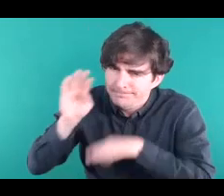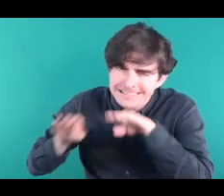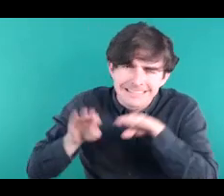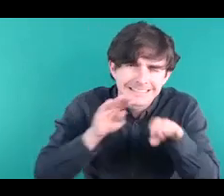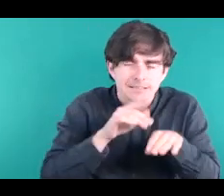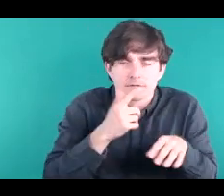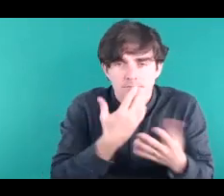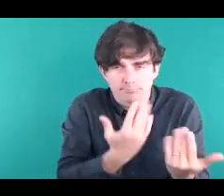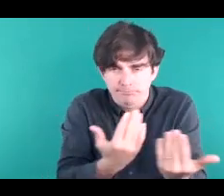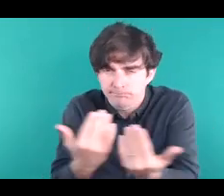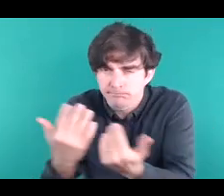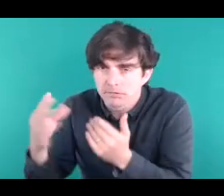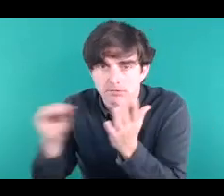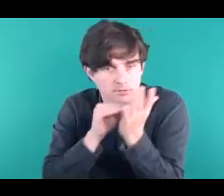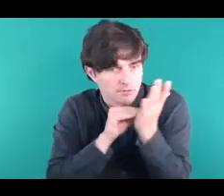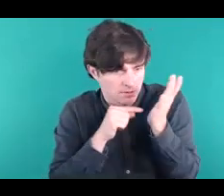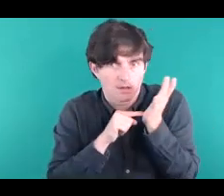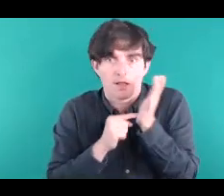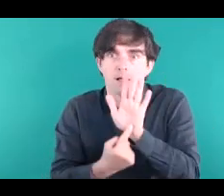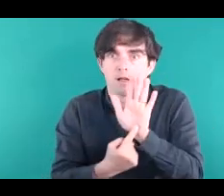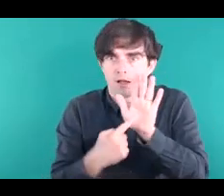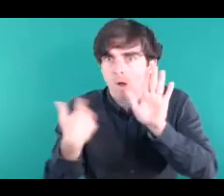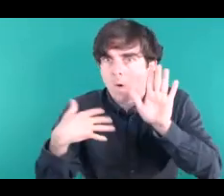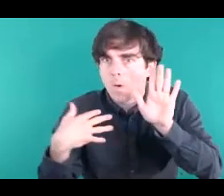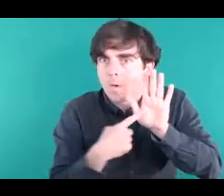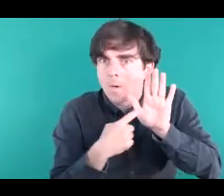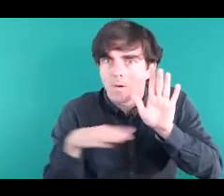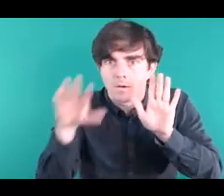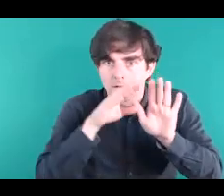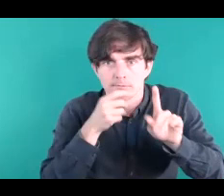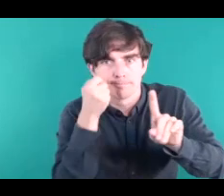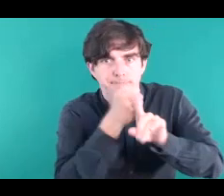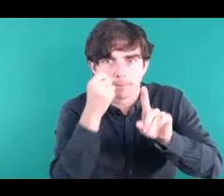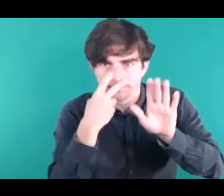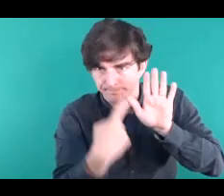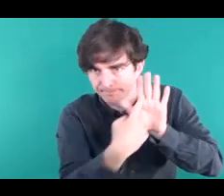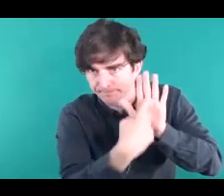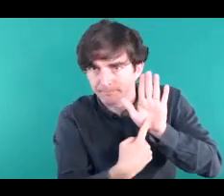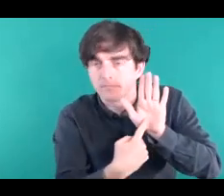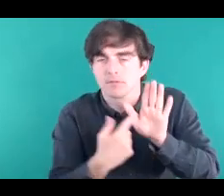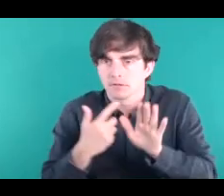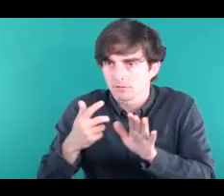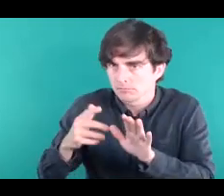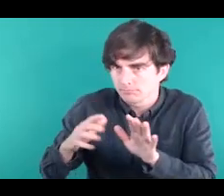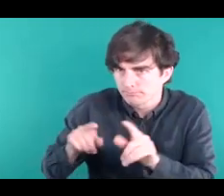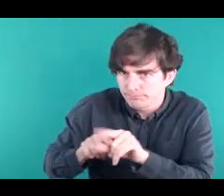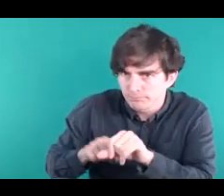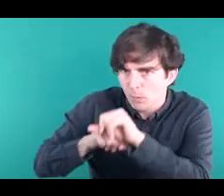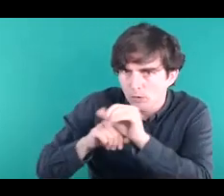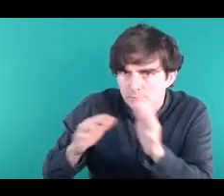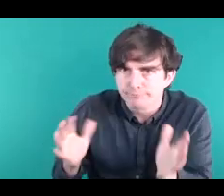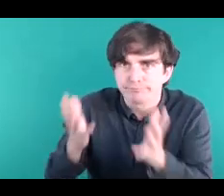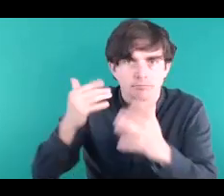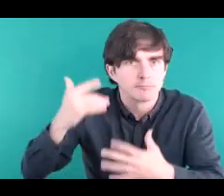household data collection formats, and that these questions don't require specific technical capacity to collect. But the